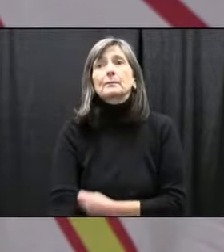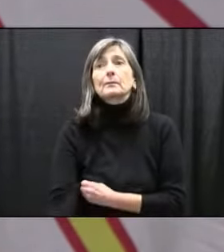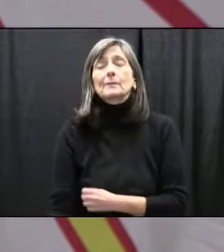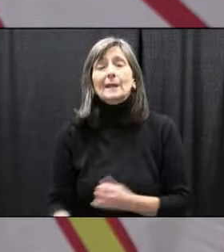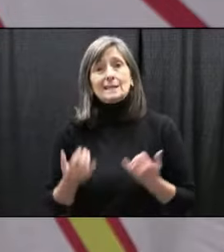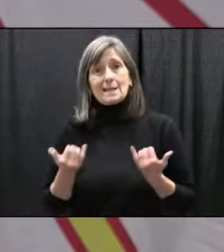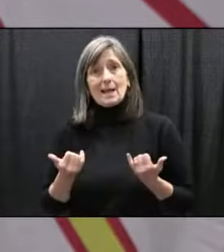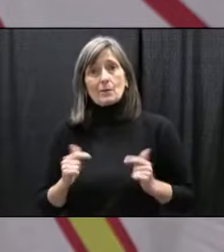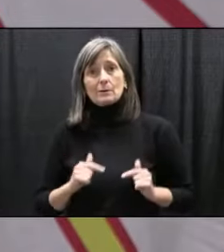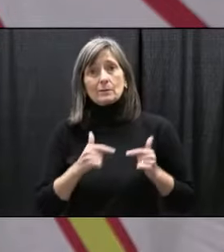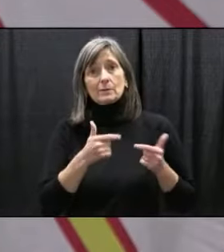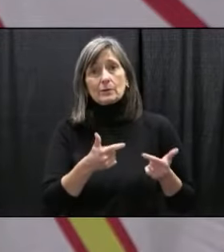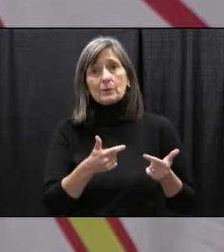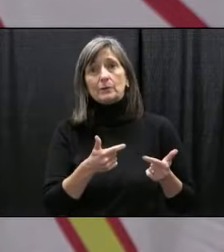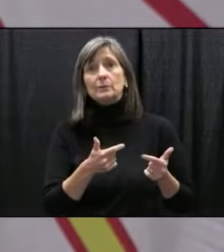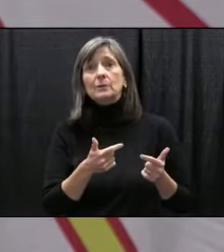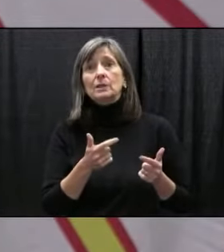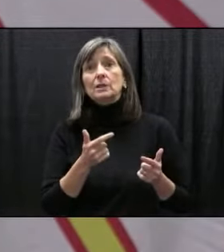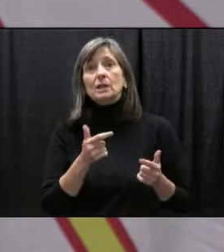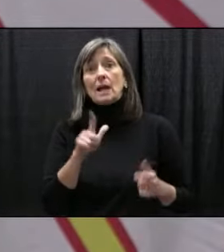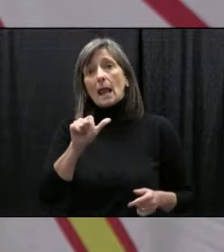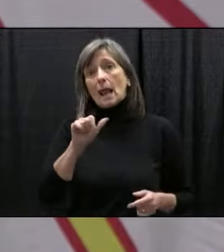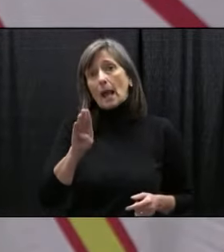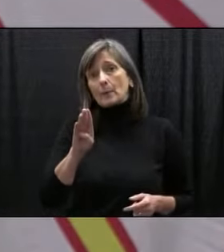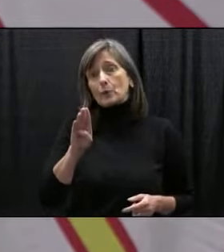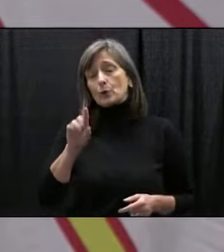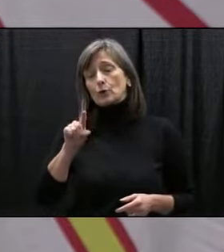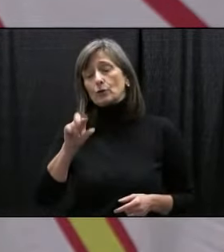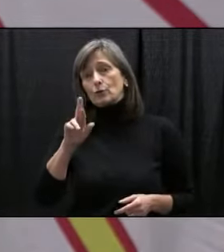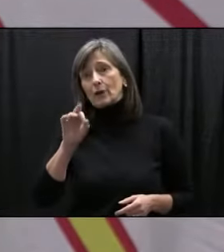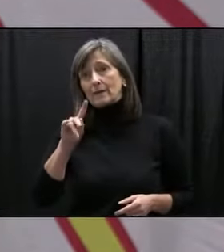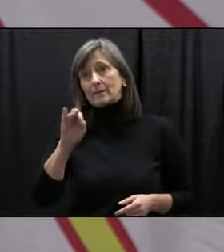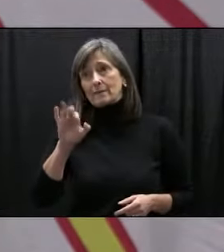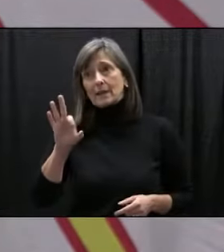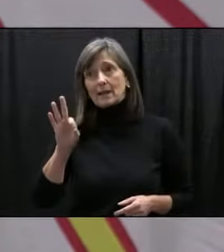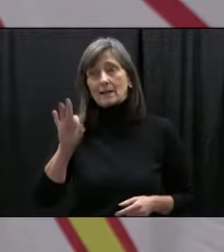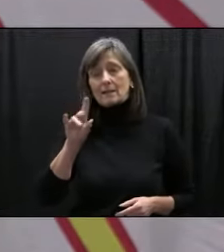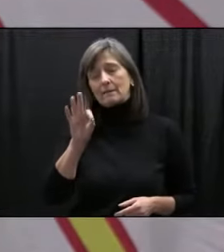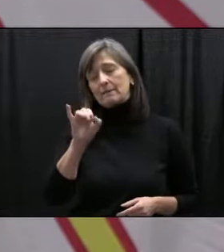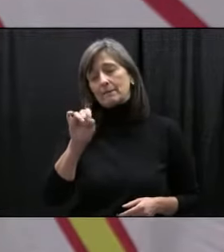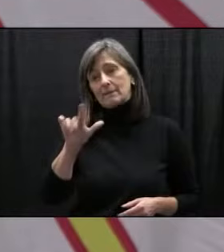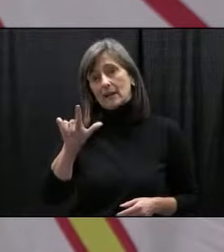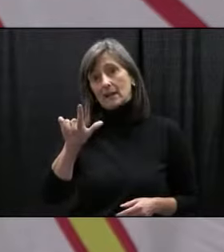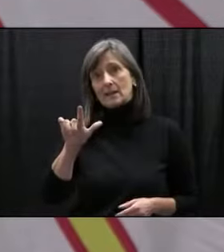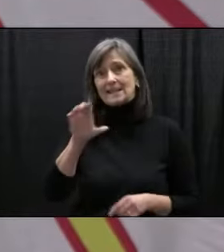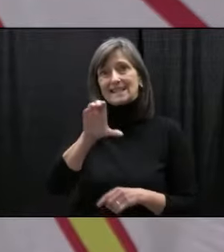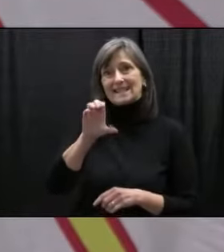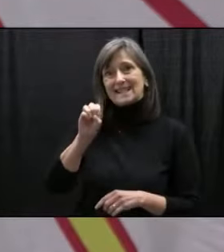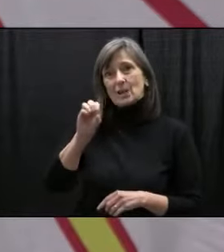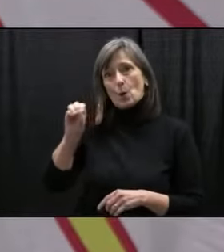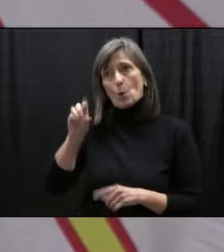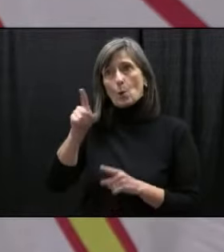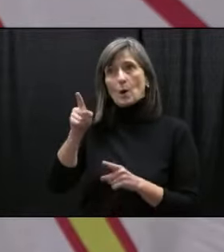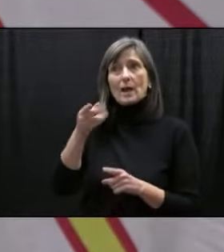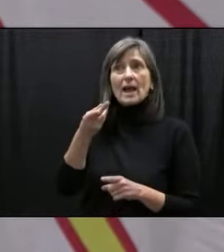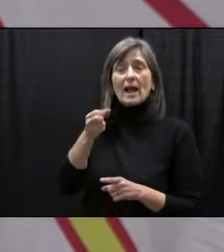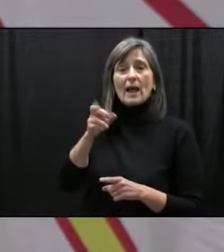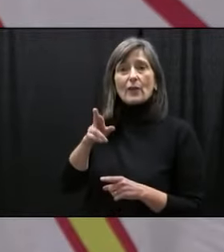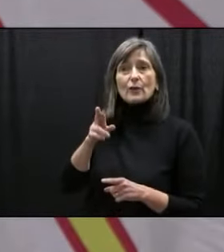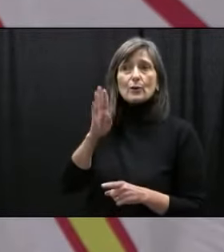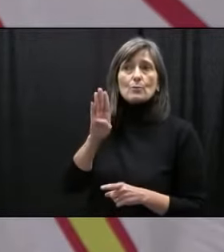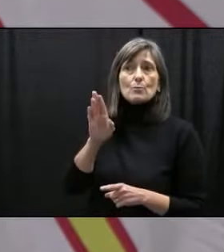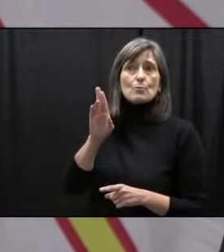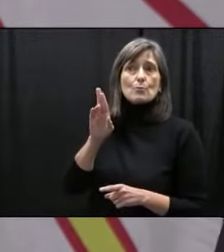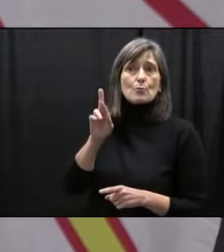pass things over now to my colleague in Labrador-Grenfell, Heather Brown, who is the CEO there. Over to you, Heather. Thank you,